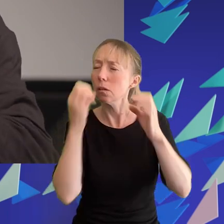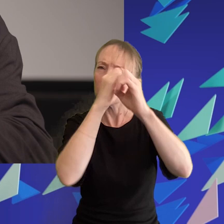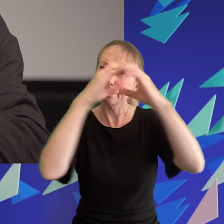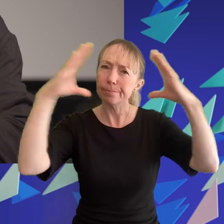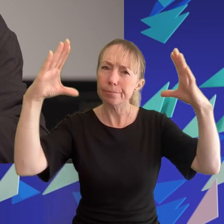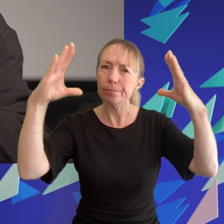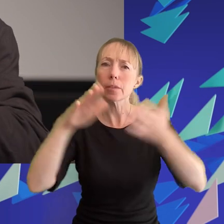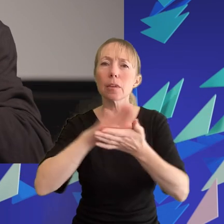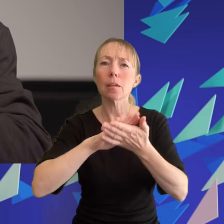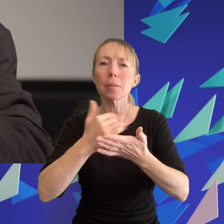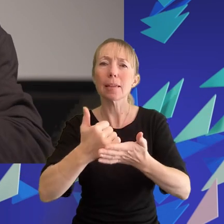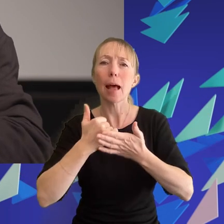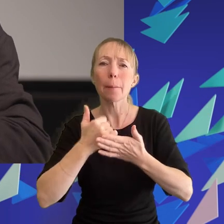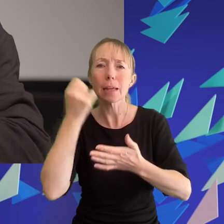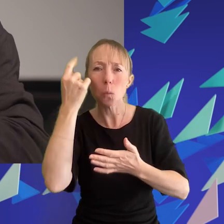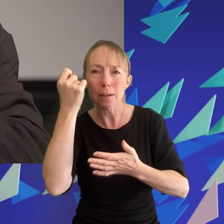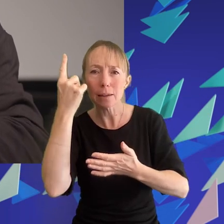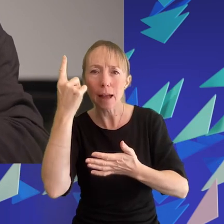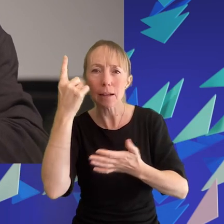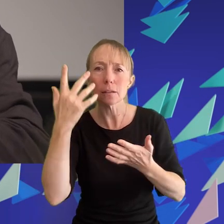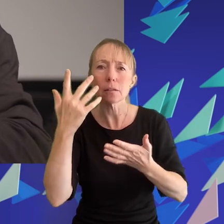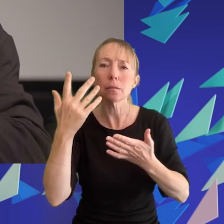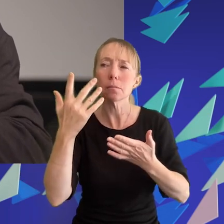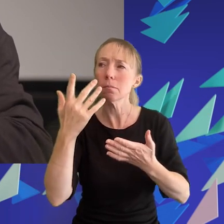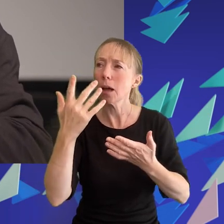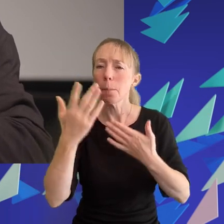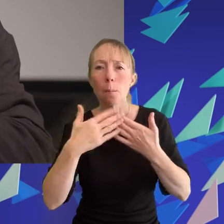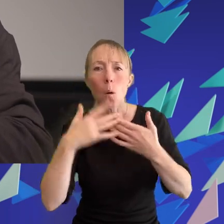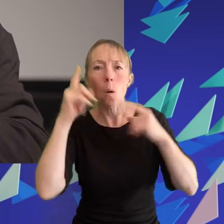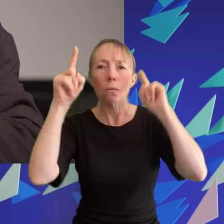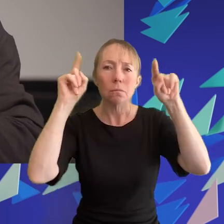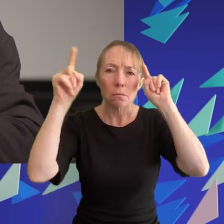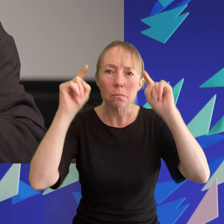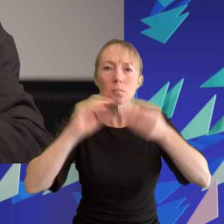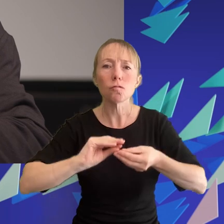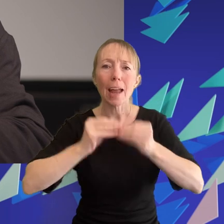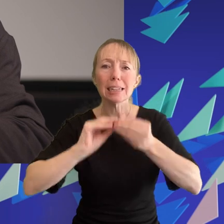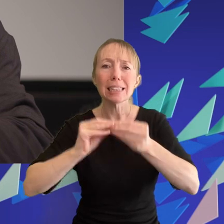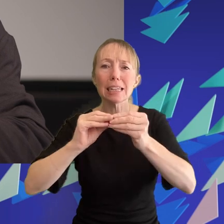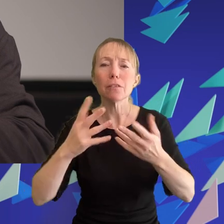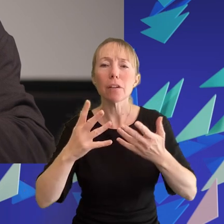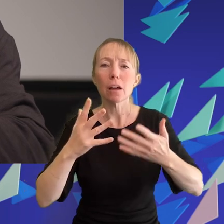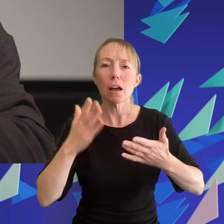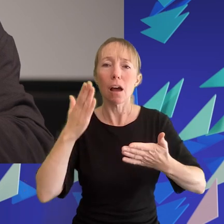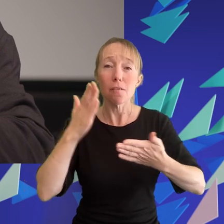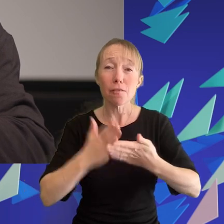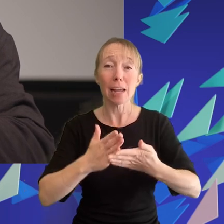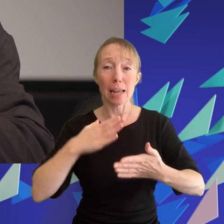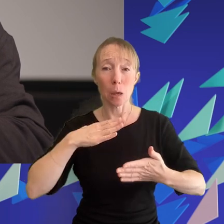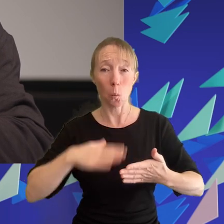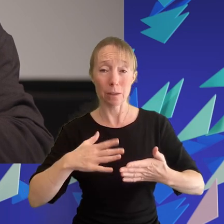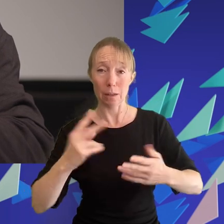helped me to understand it better, to be more creative. And in this case, for me, was that. I want to